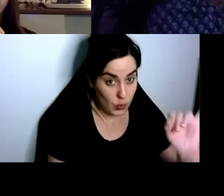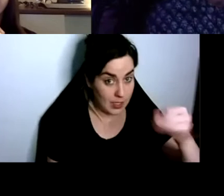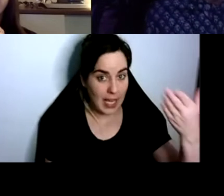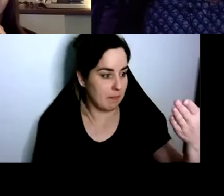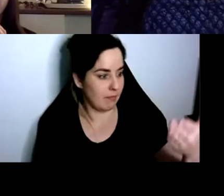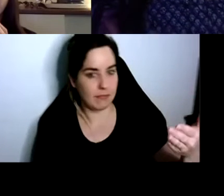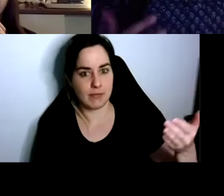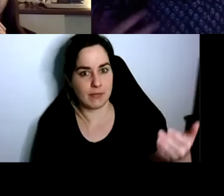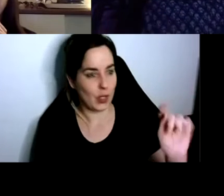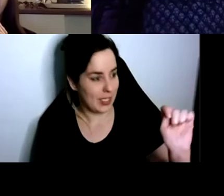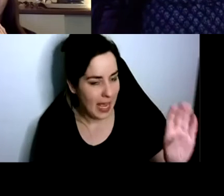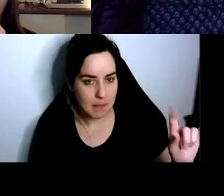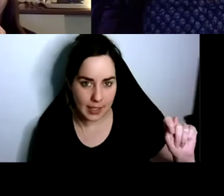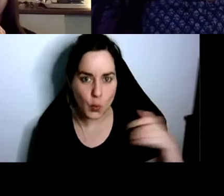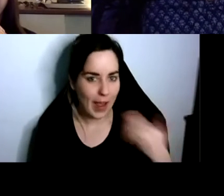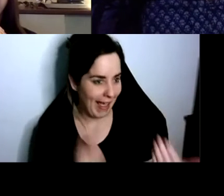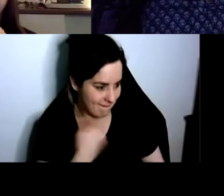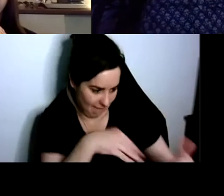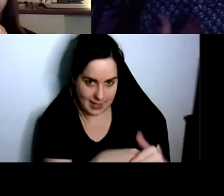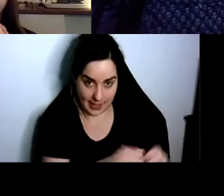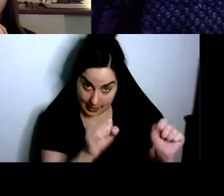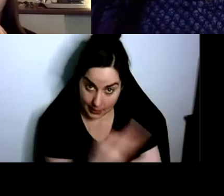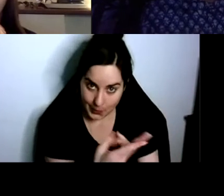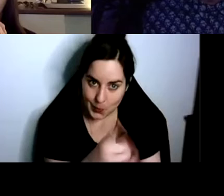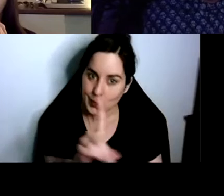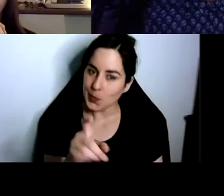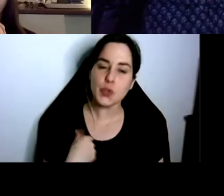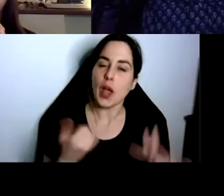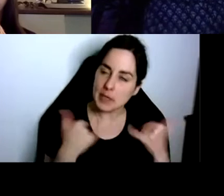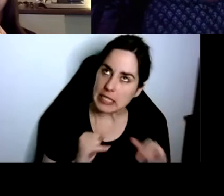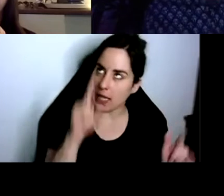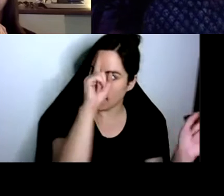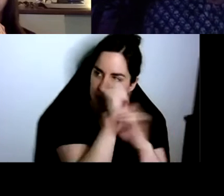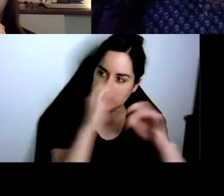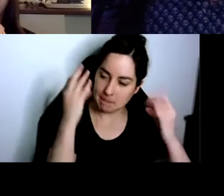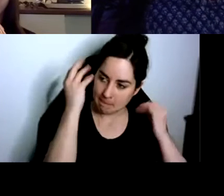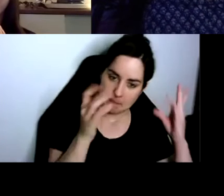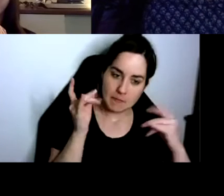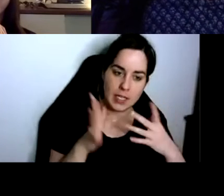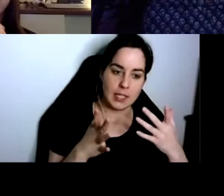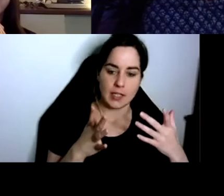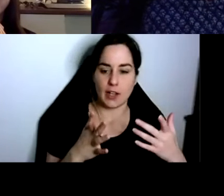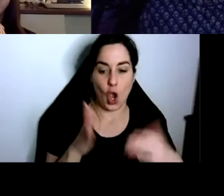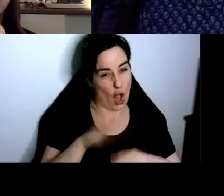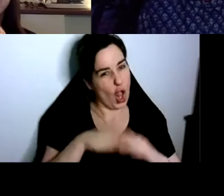to one. Like there's all these things. I think that I still get very lured into all this